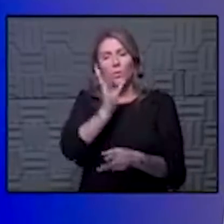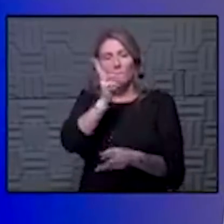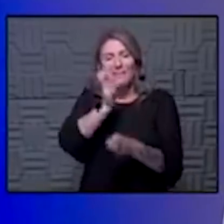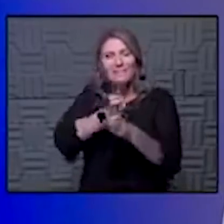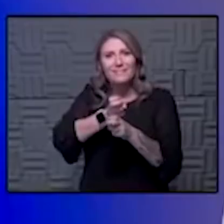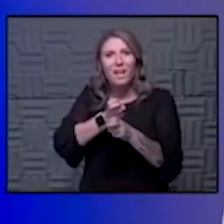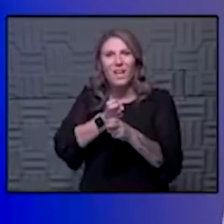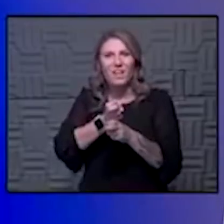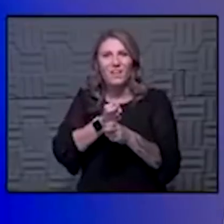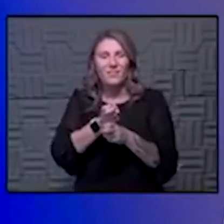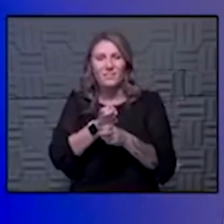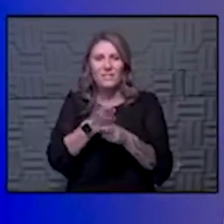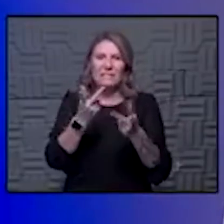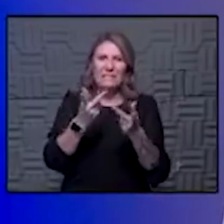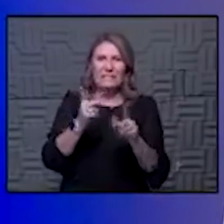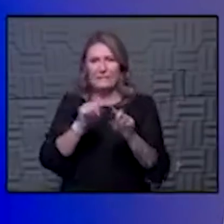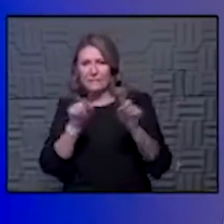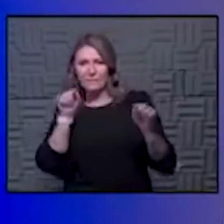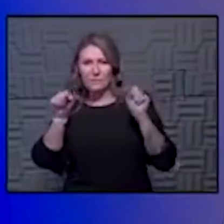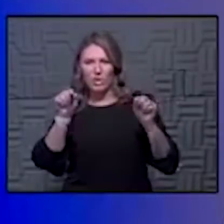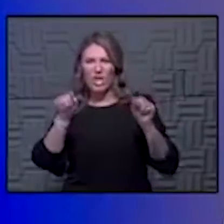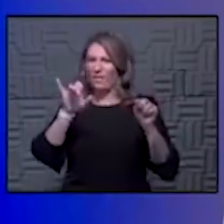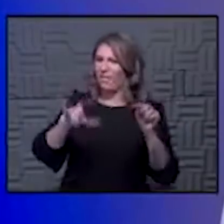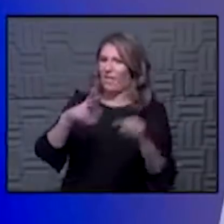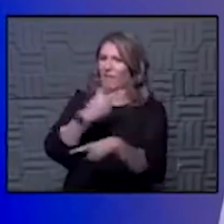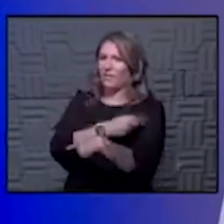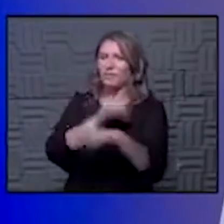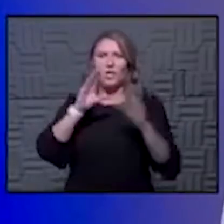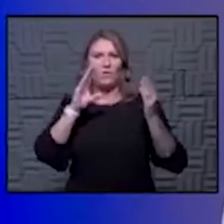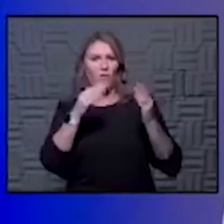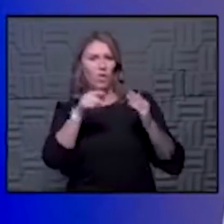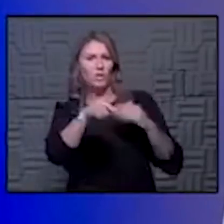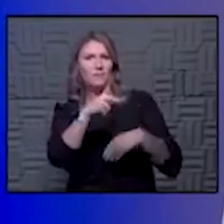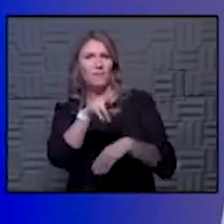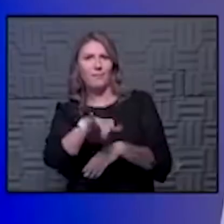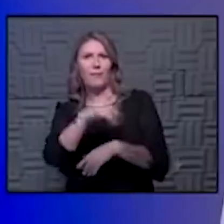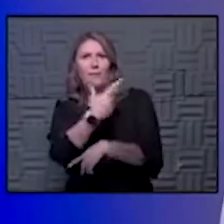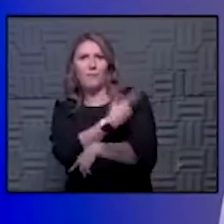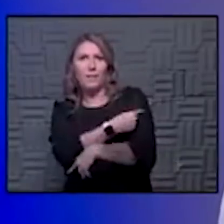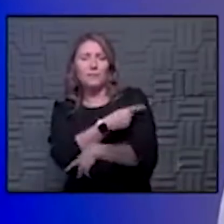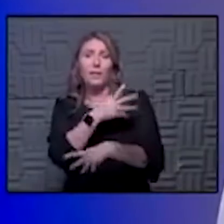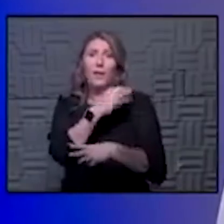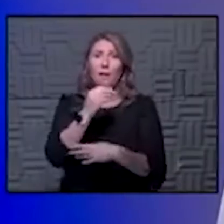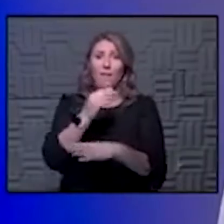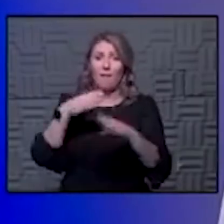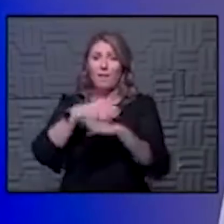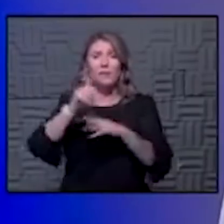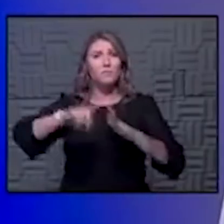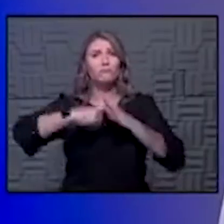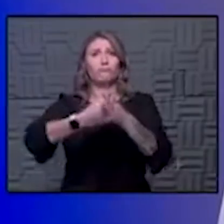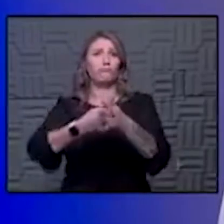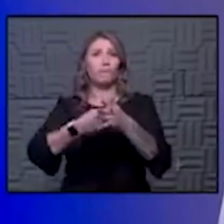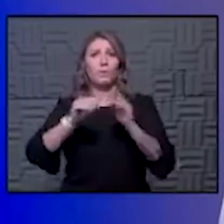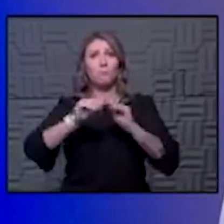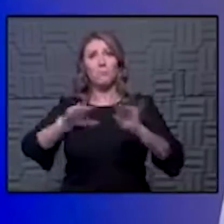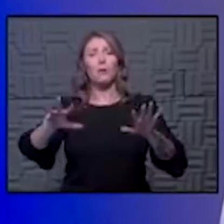a distinction of should I get this vaccine versus that vaccine. And even after the initial rollout, there will be